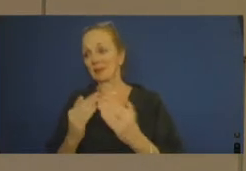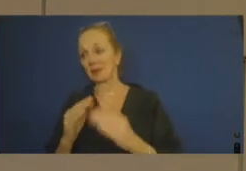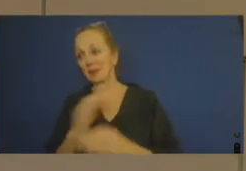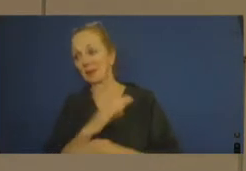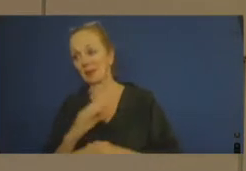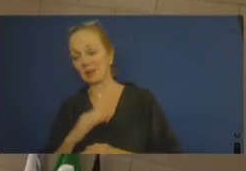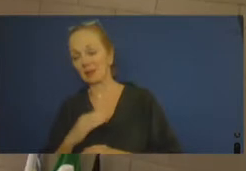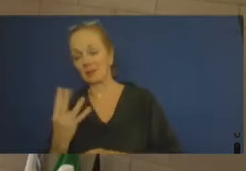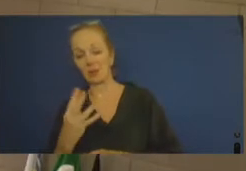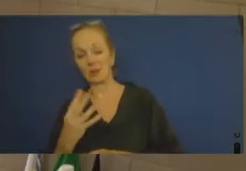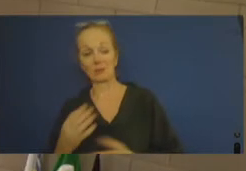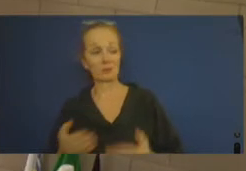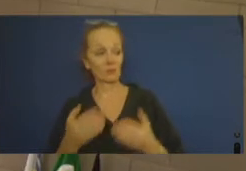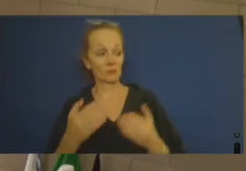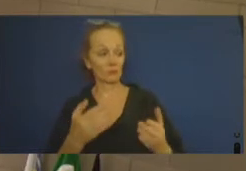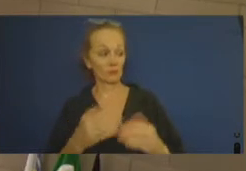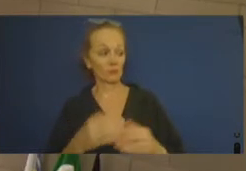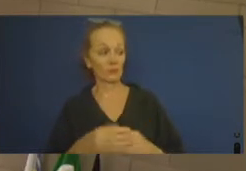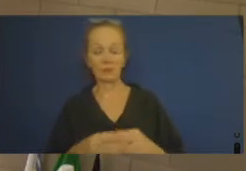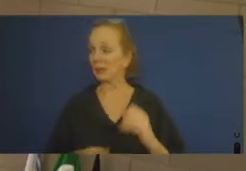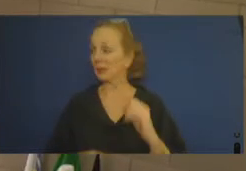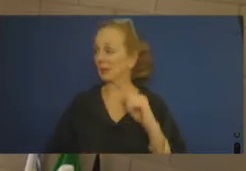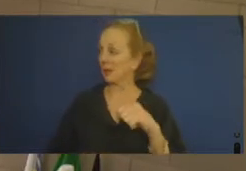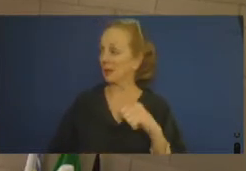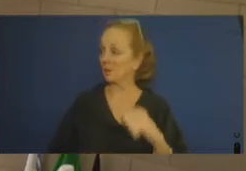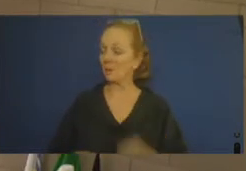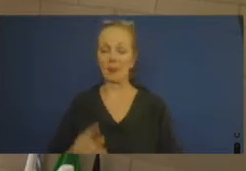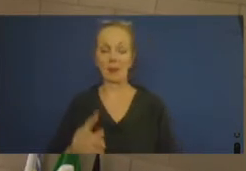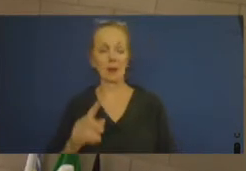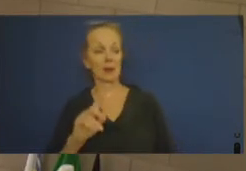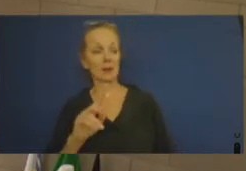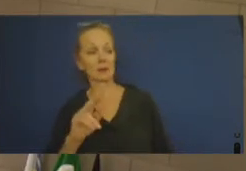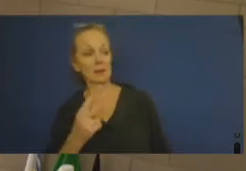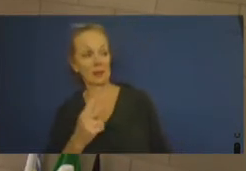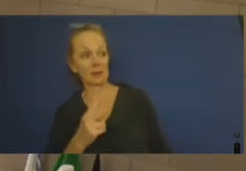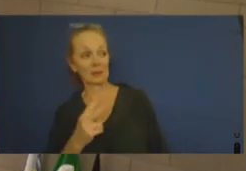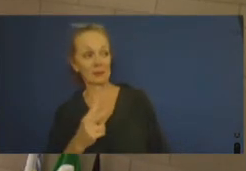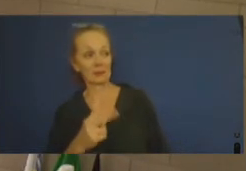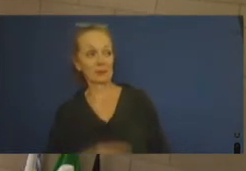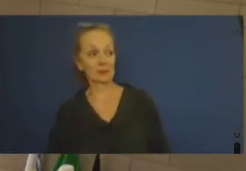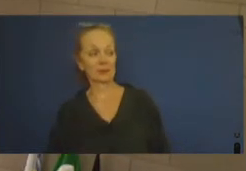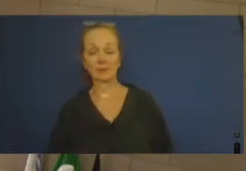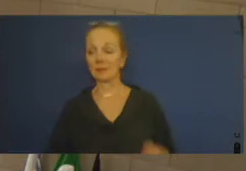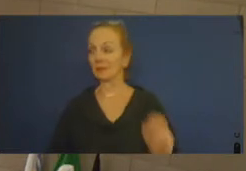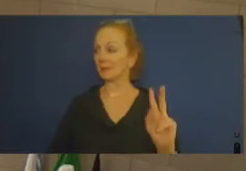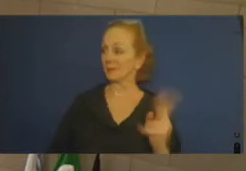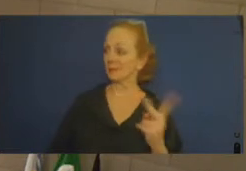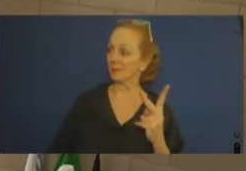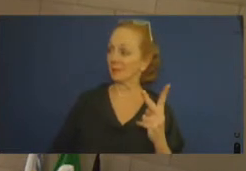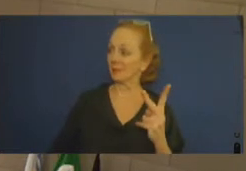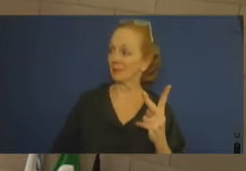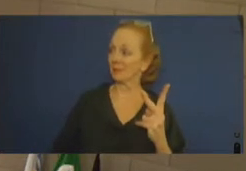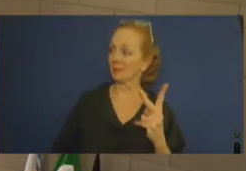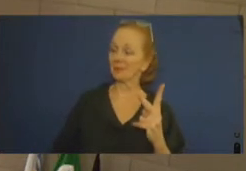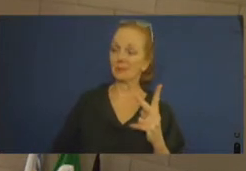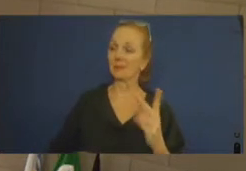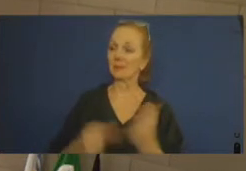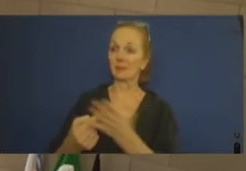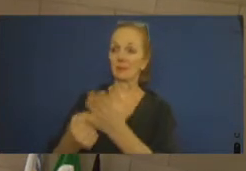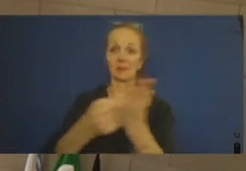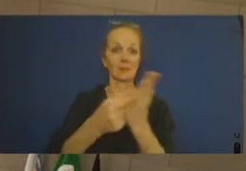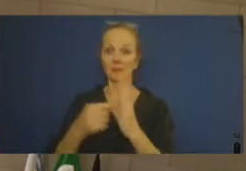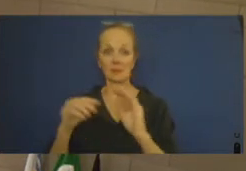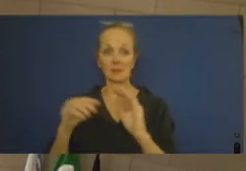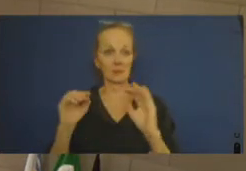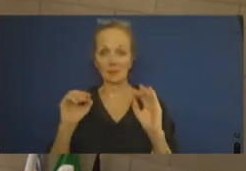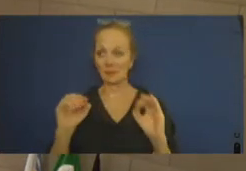motion? So moved. Do you have a second? Do I have a second? Second. Any discussion?